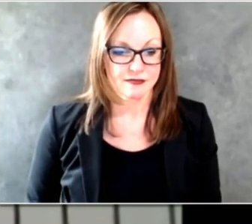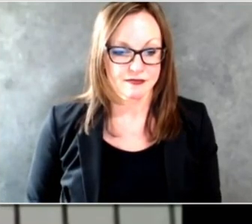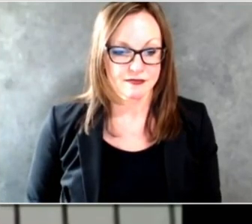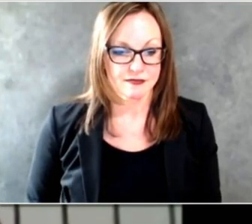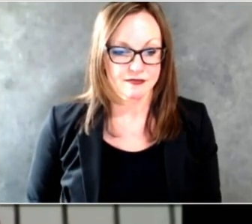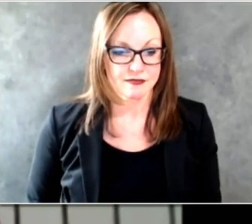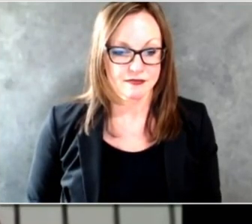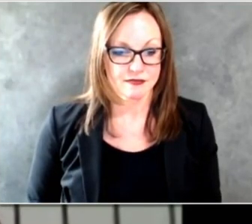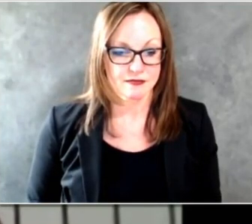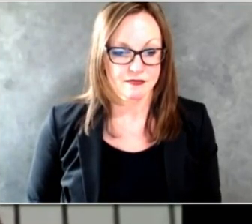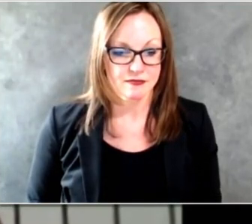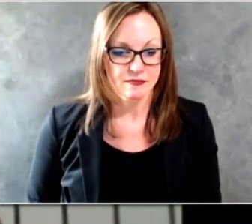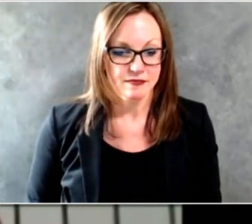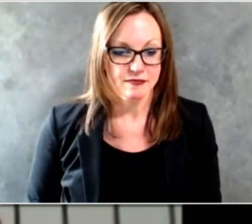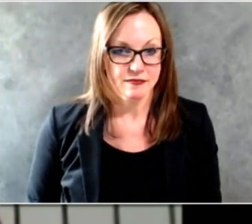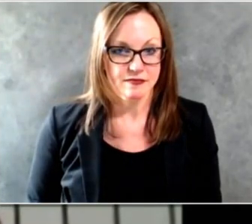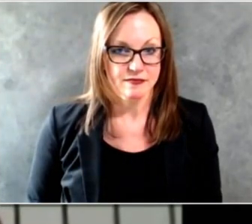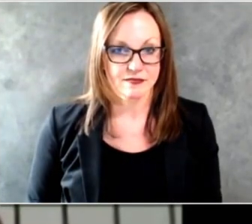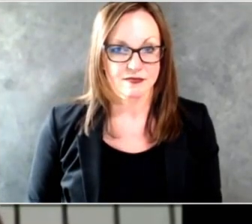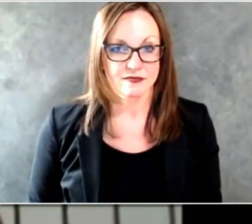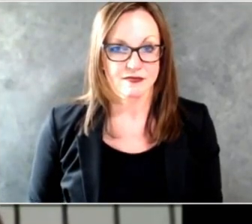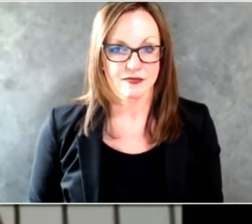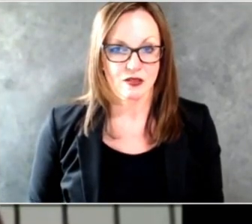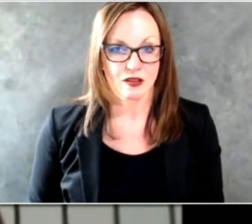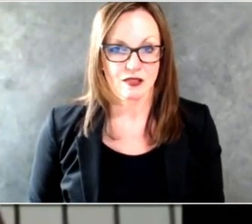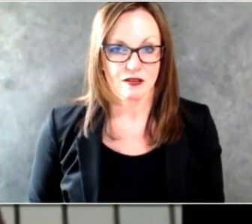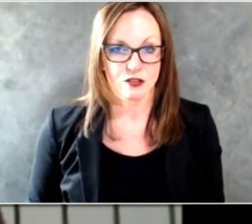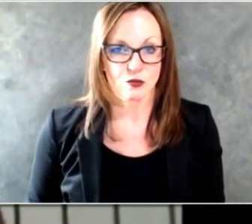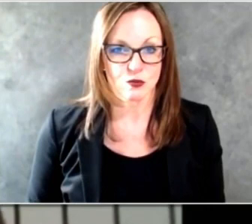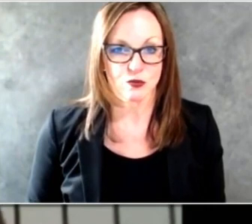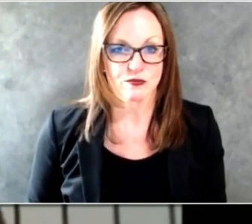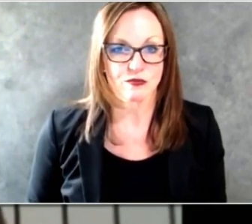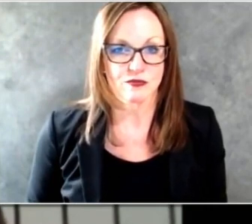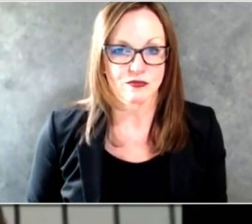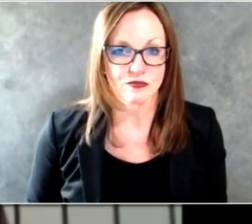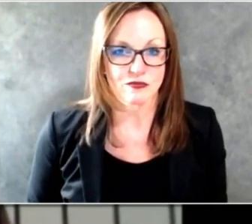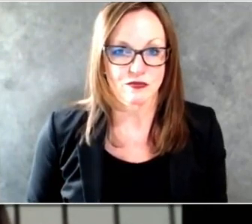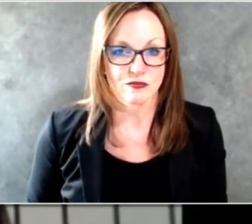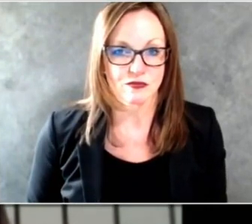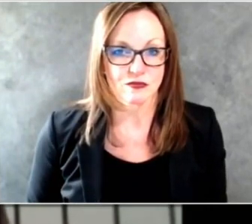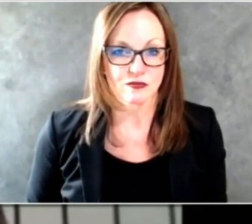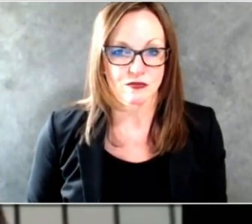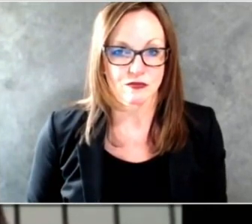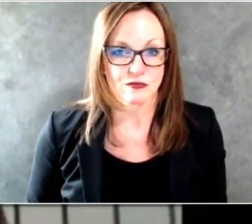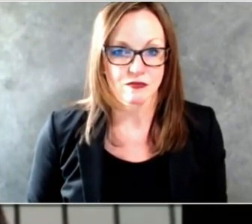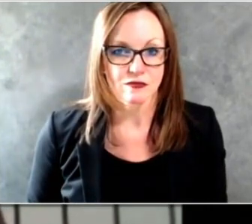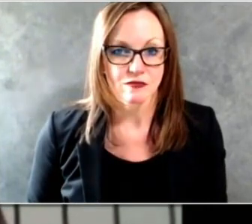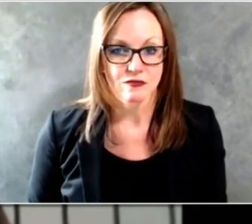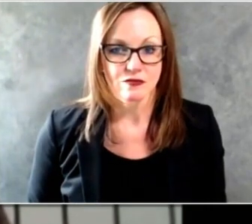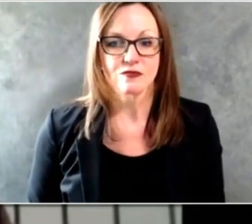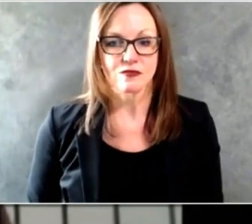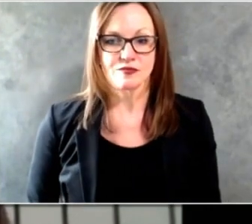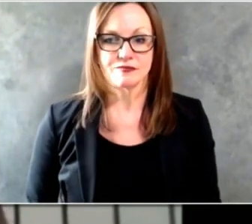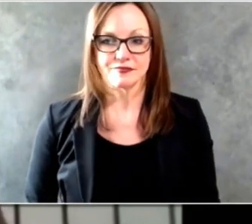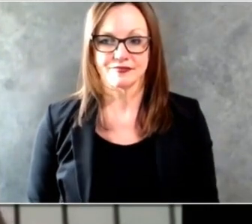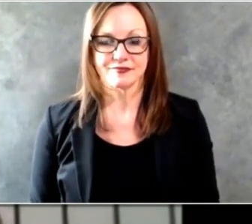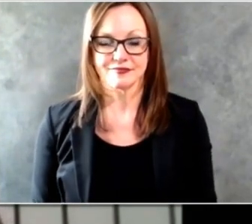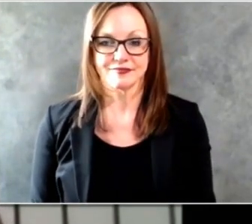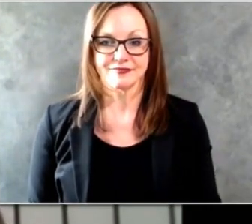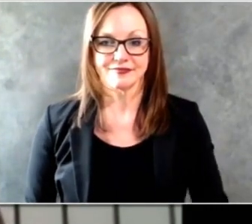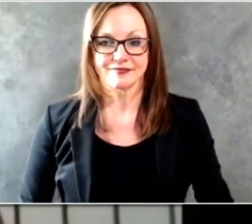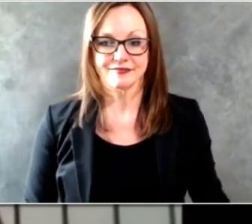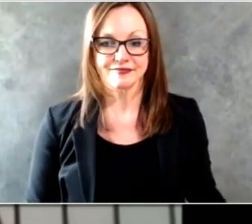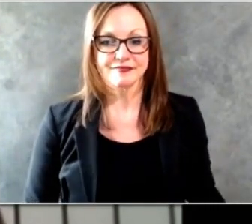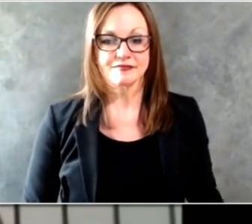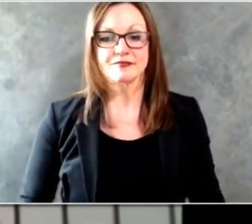again continue to monitor the situation and, you know, revisit, you know, these conversations.